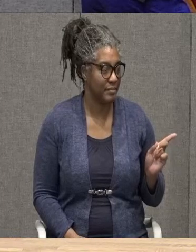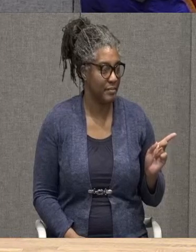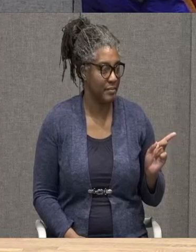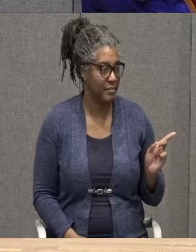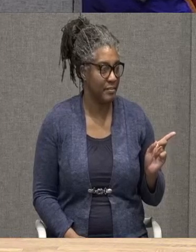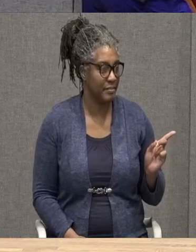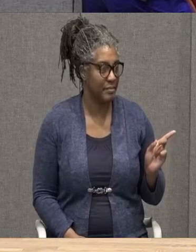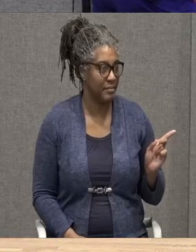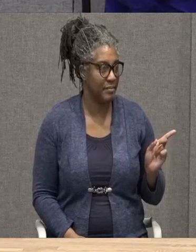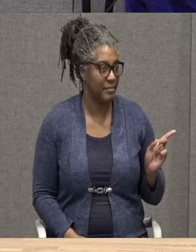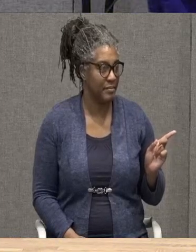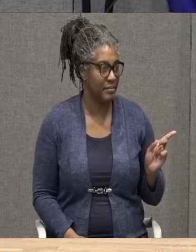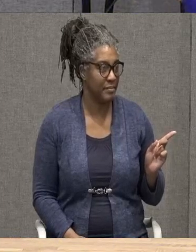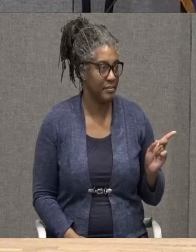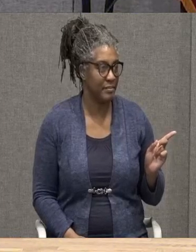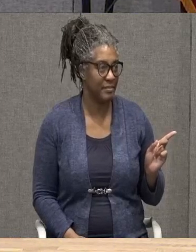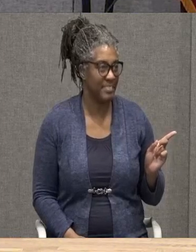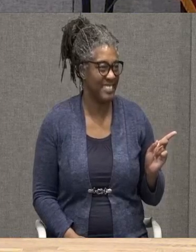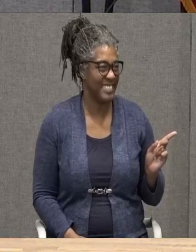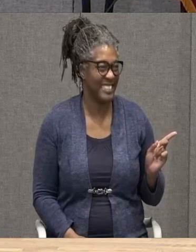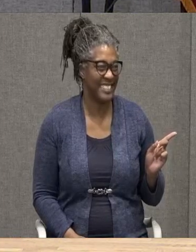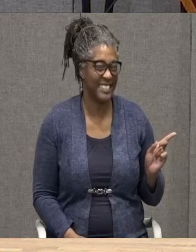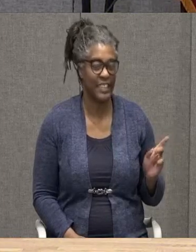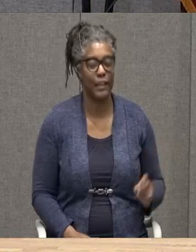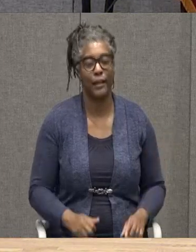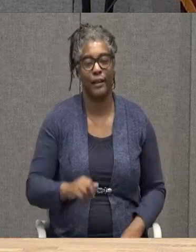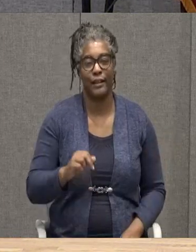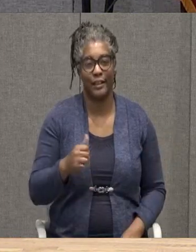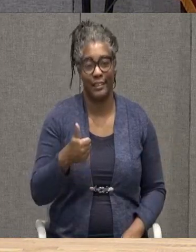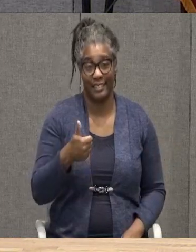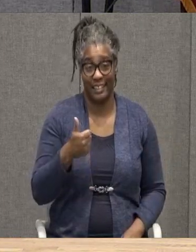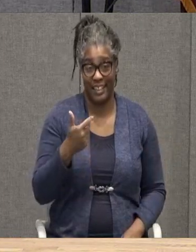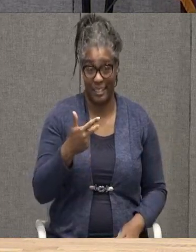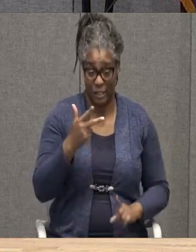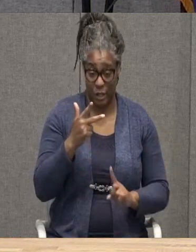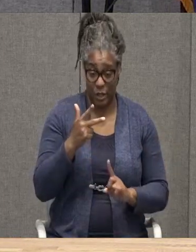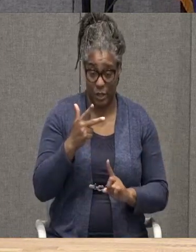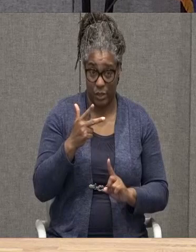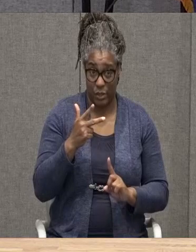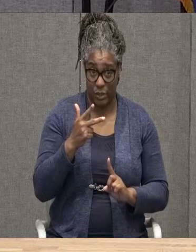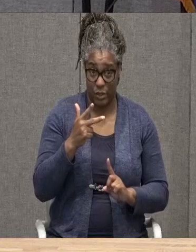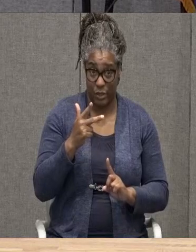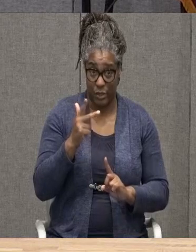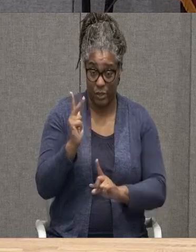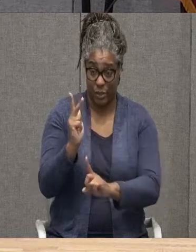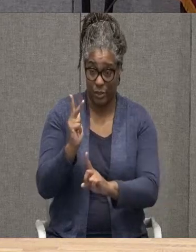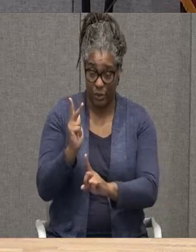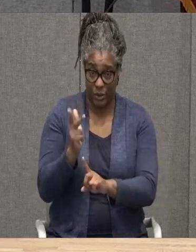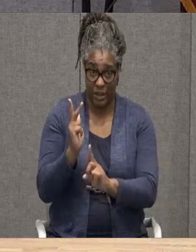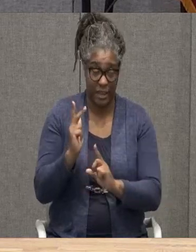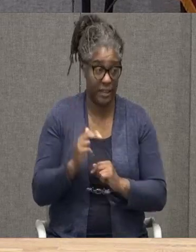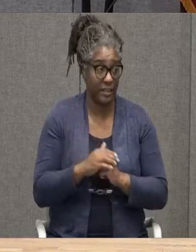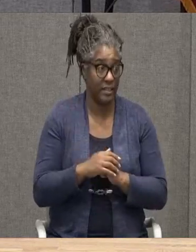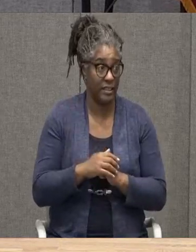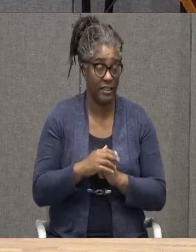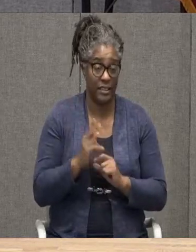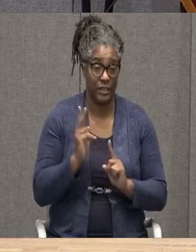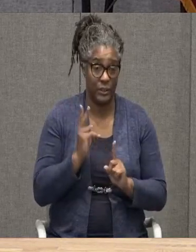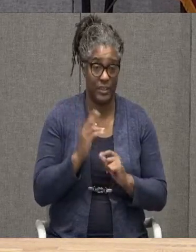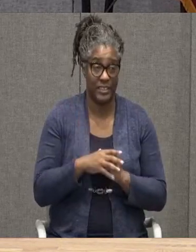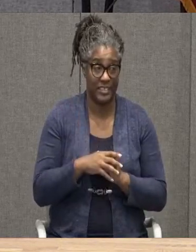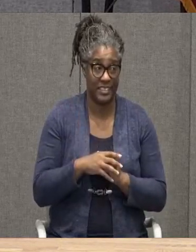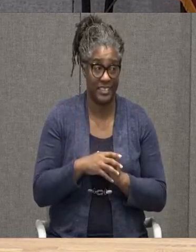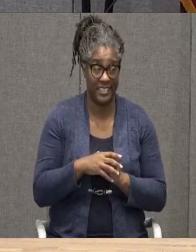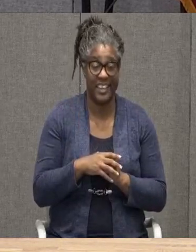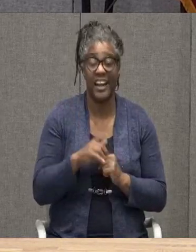All right, I think, is that now 3 or is that 2? It's 3, right? 3, yeah. Okay. All right, I get